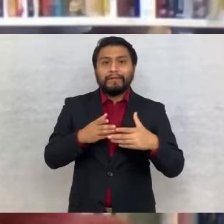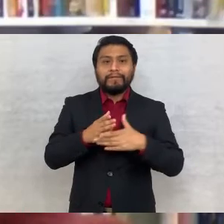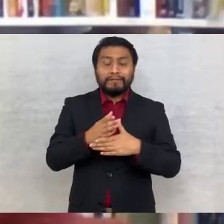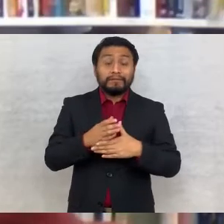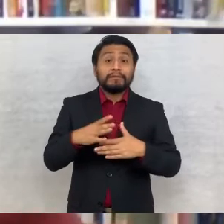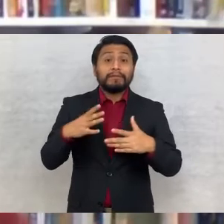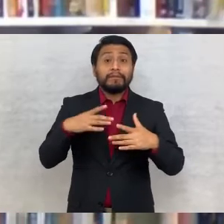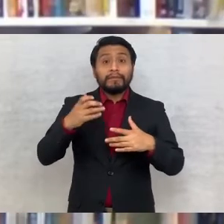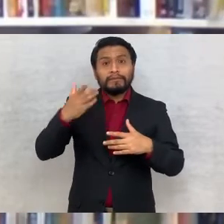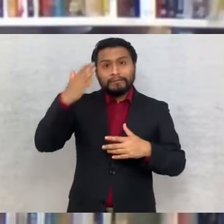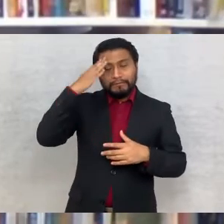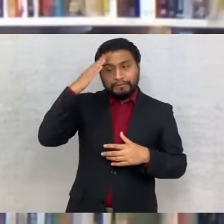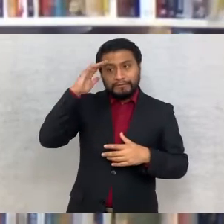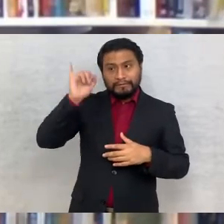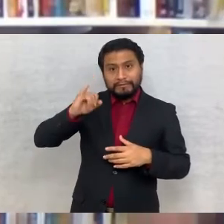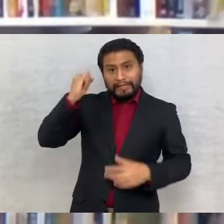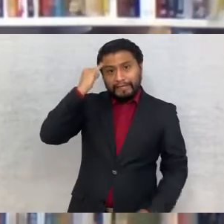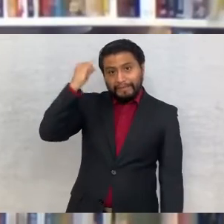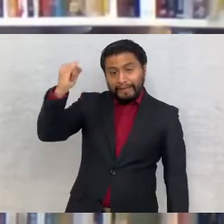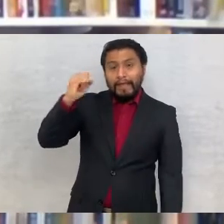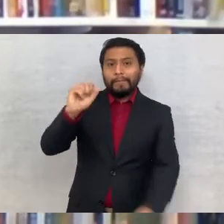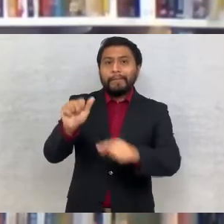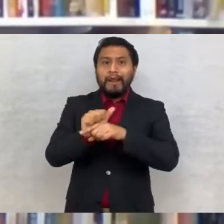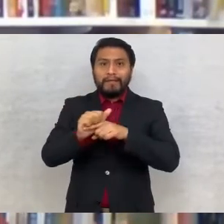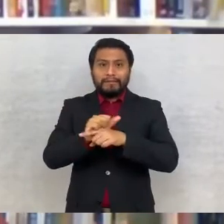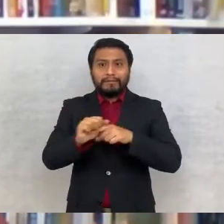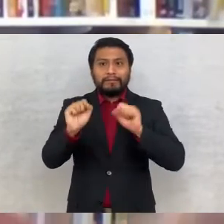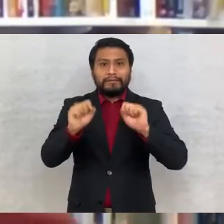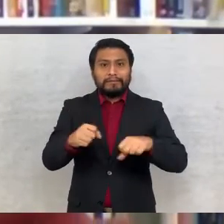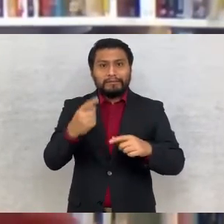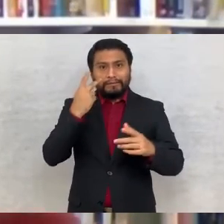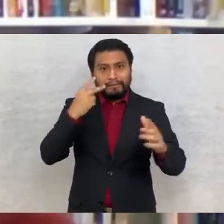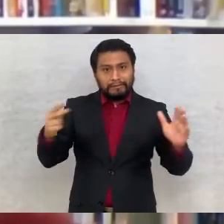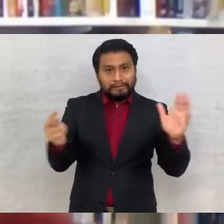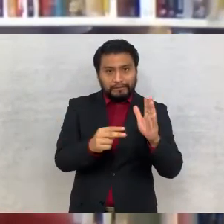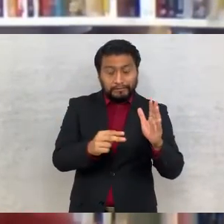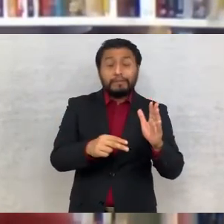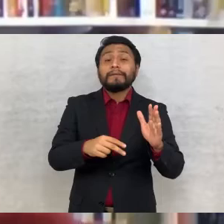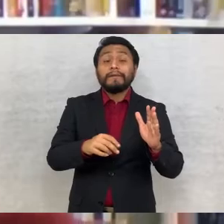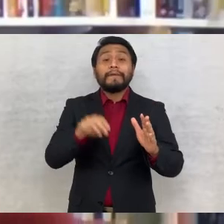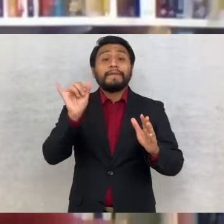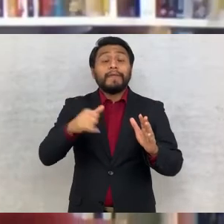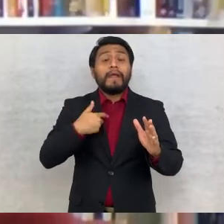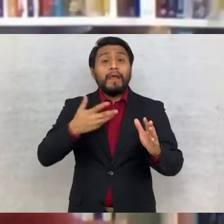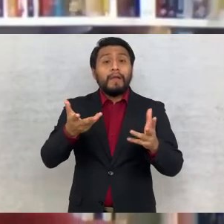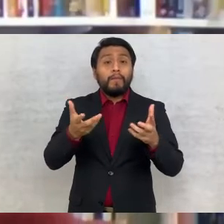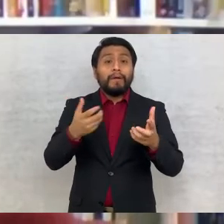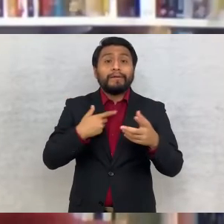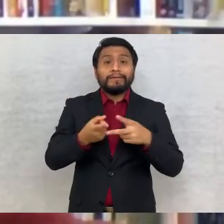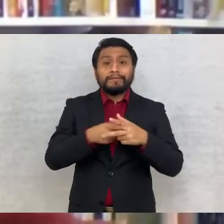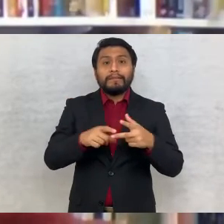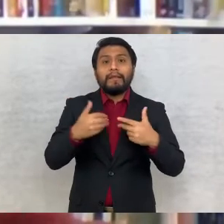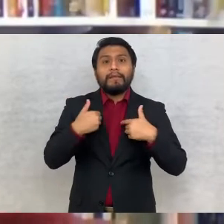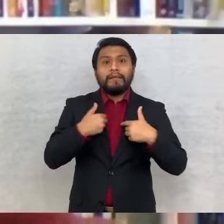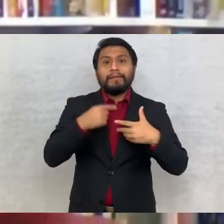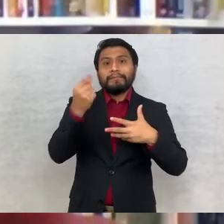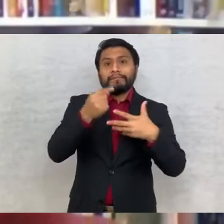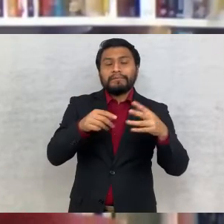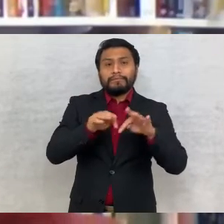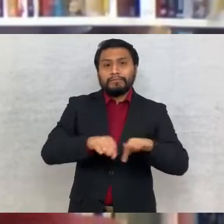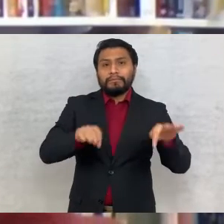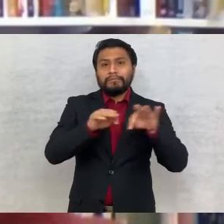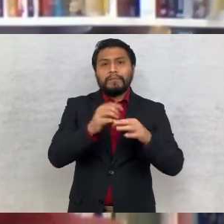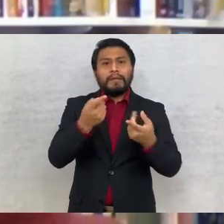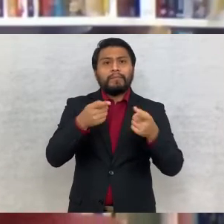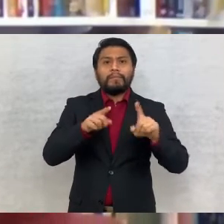interference demanded, the knowledge that legitimizes ideas and praxis capable of recomposing order. In that sense, I will start by